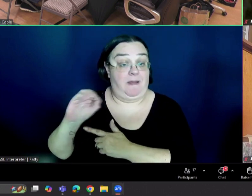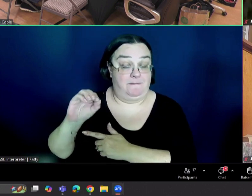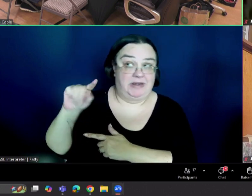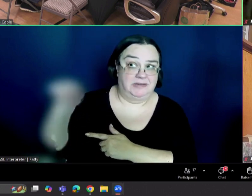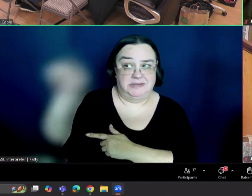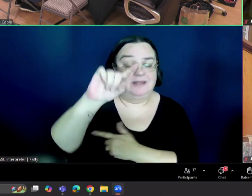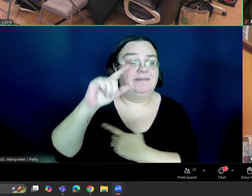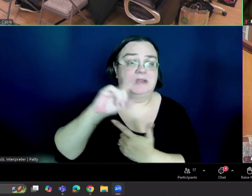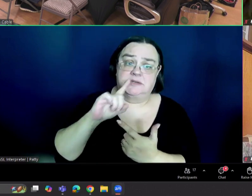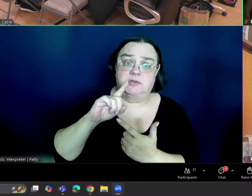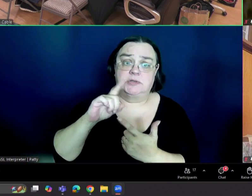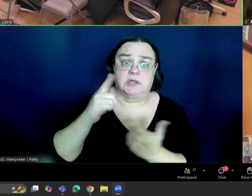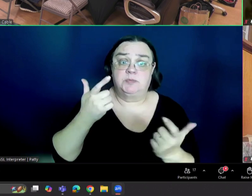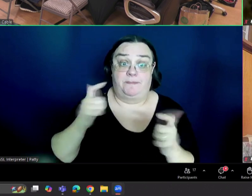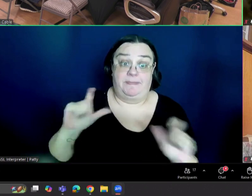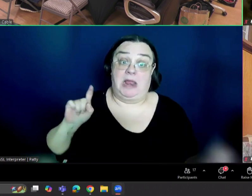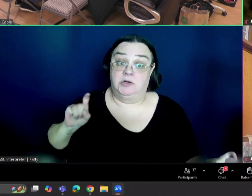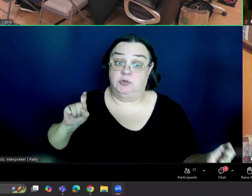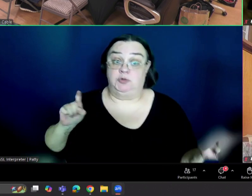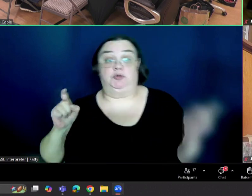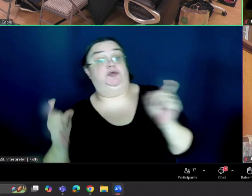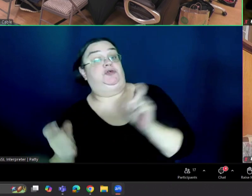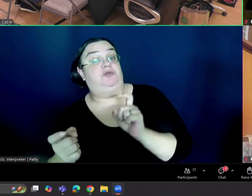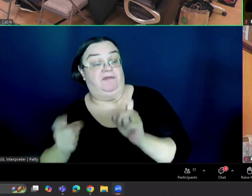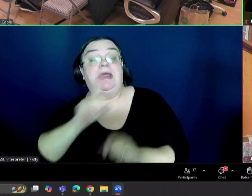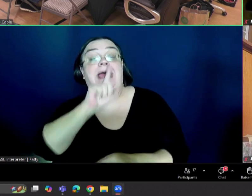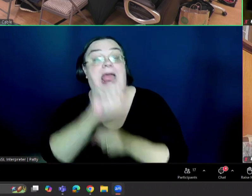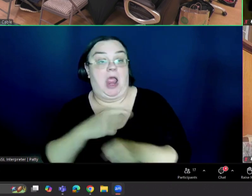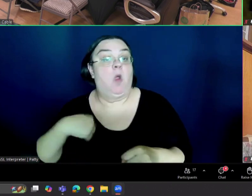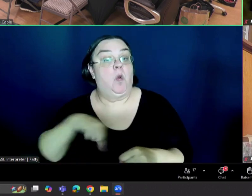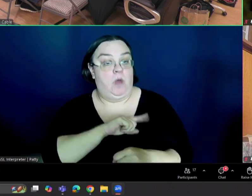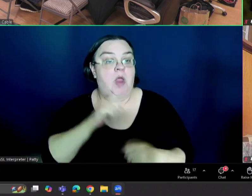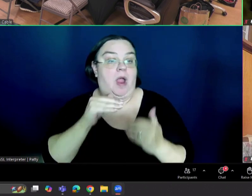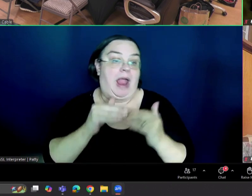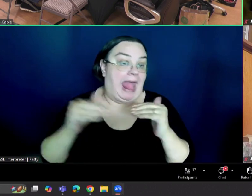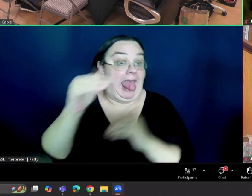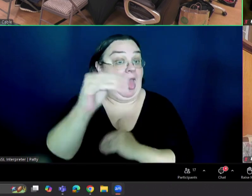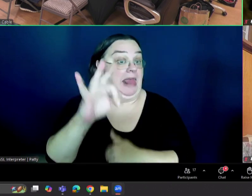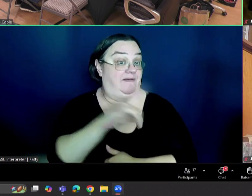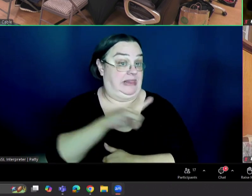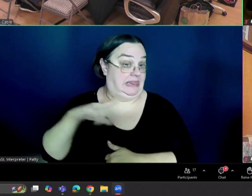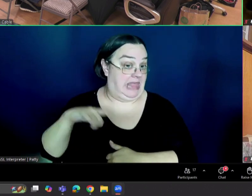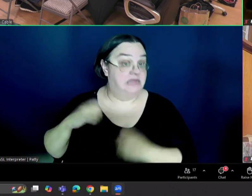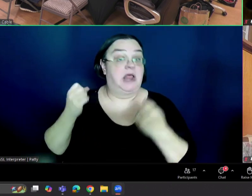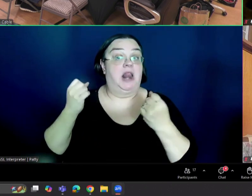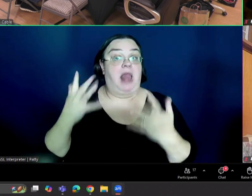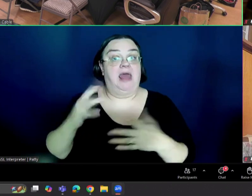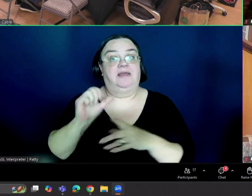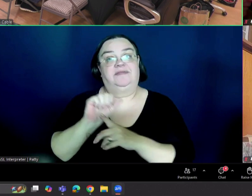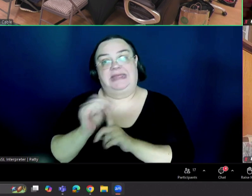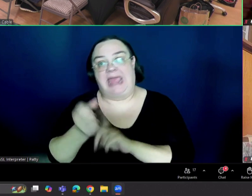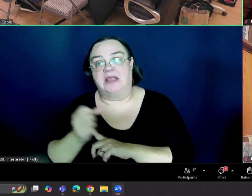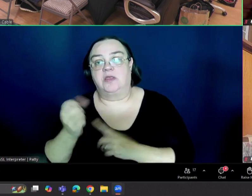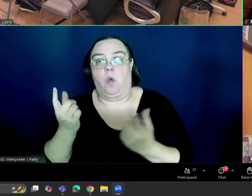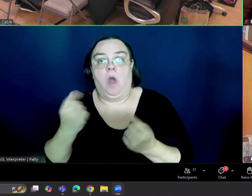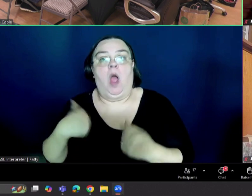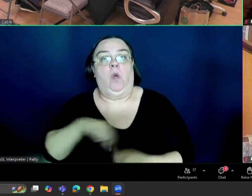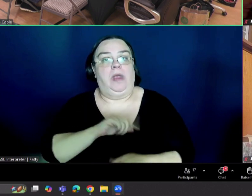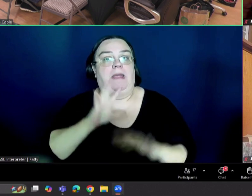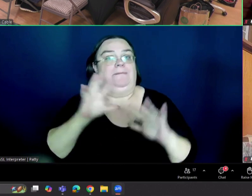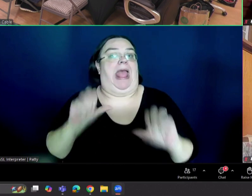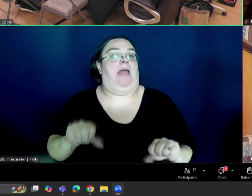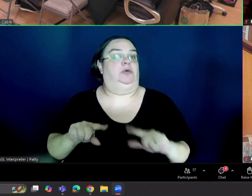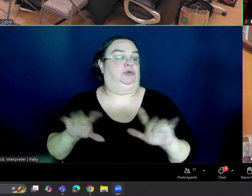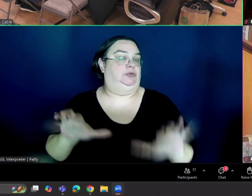it's a dramatic shift. We're actually ahead of the legislation in a lot of cases of what we can do. But yeah, we're